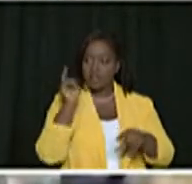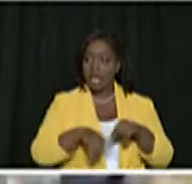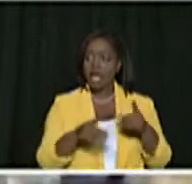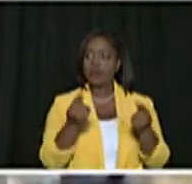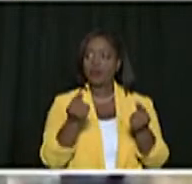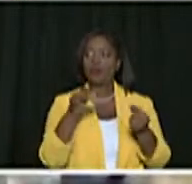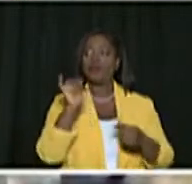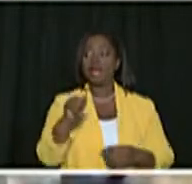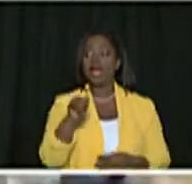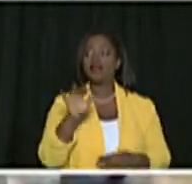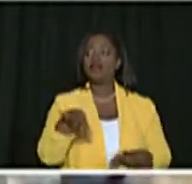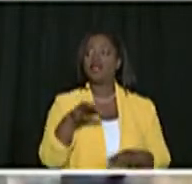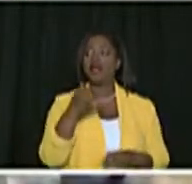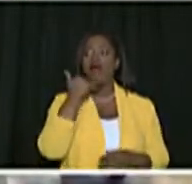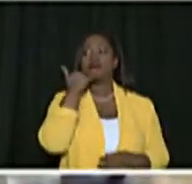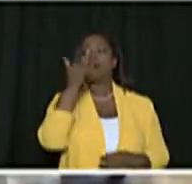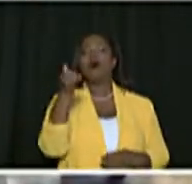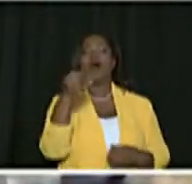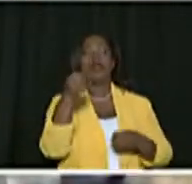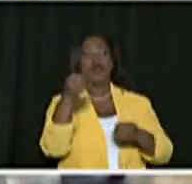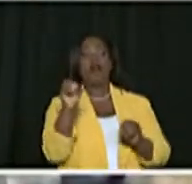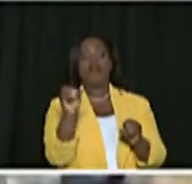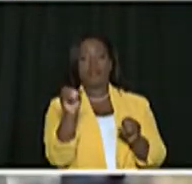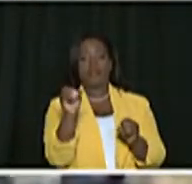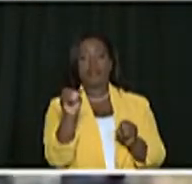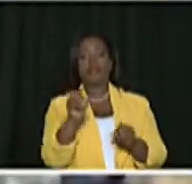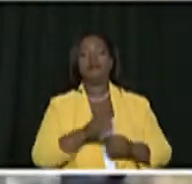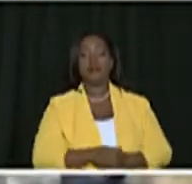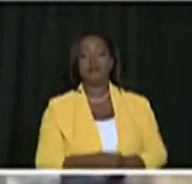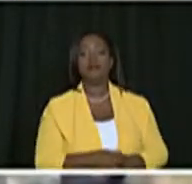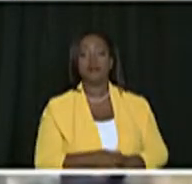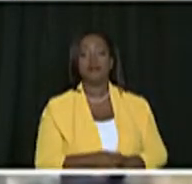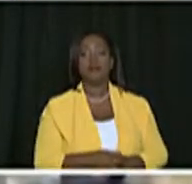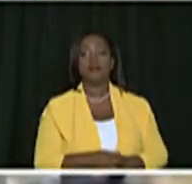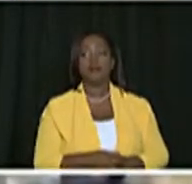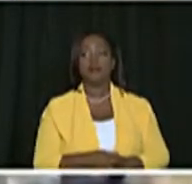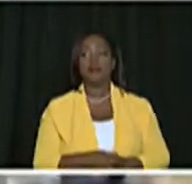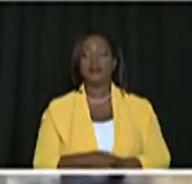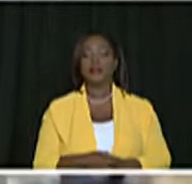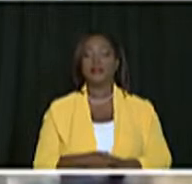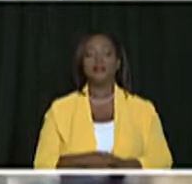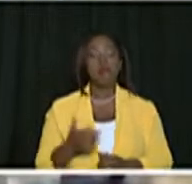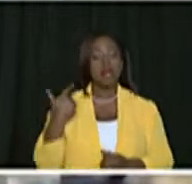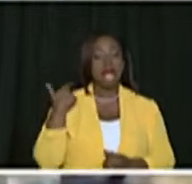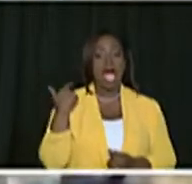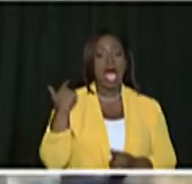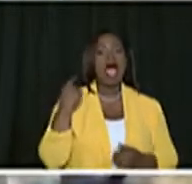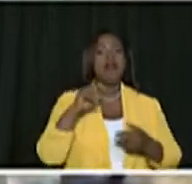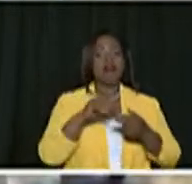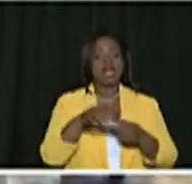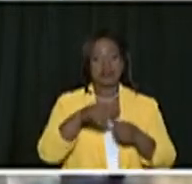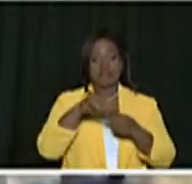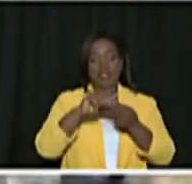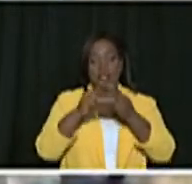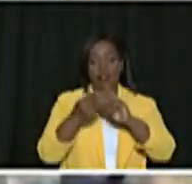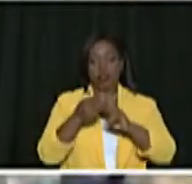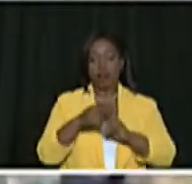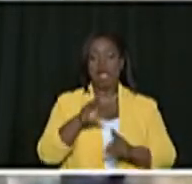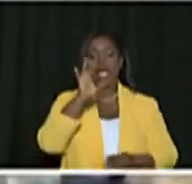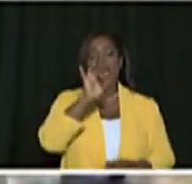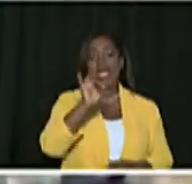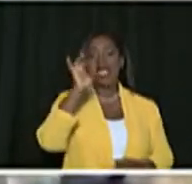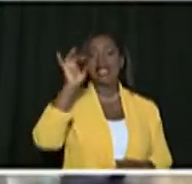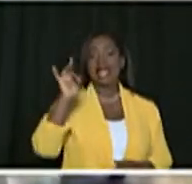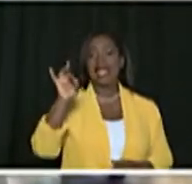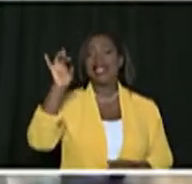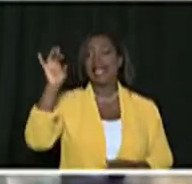office and make the report. But we have a number, Mr. Warren just mentioned the number, 888 Protect. And